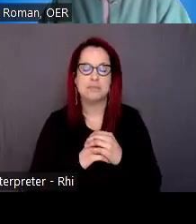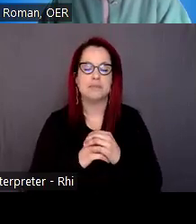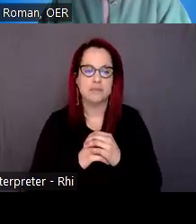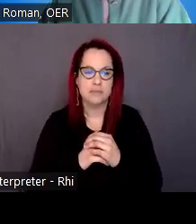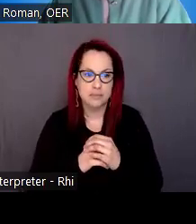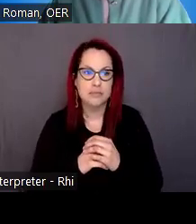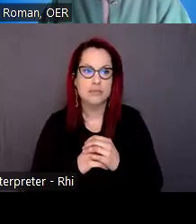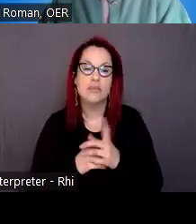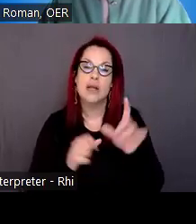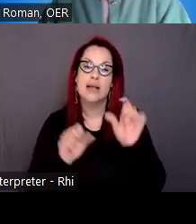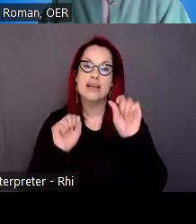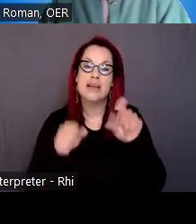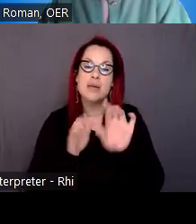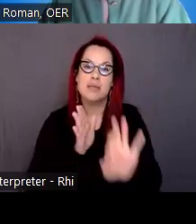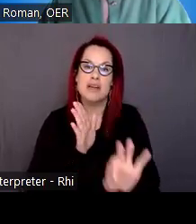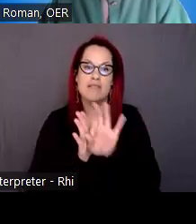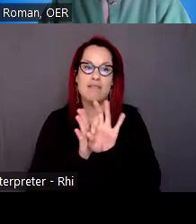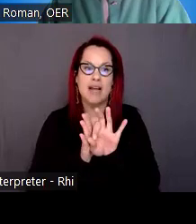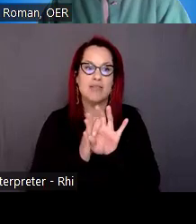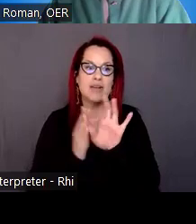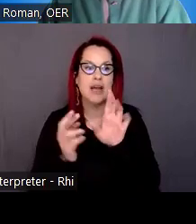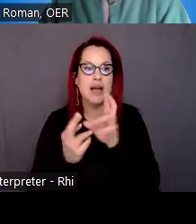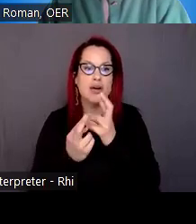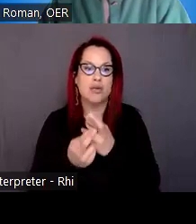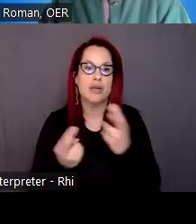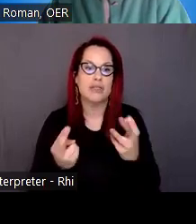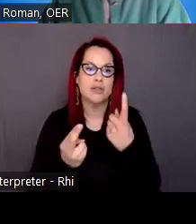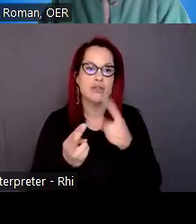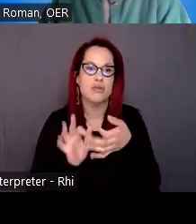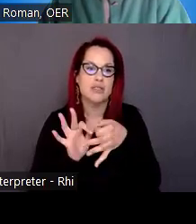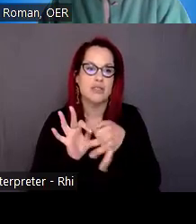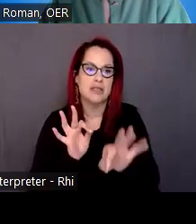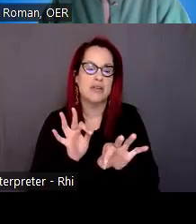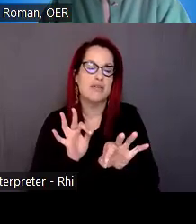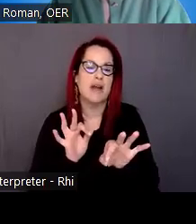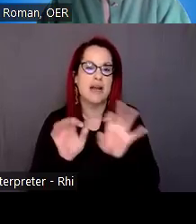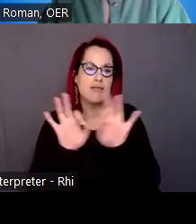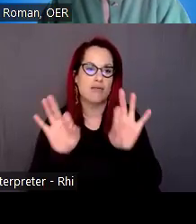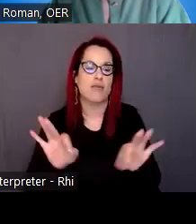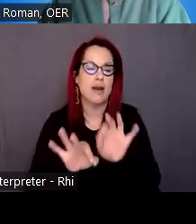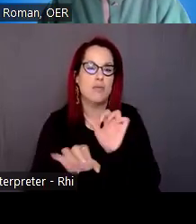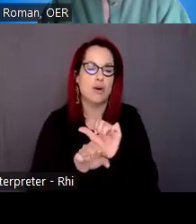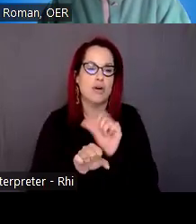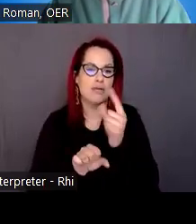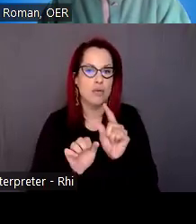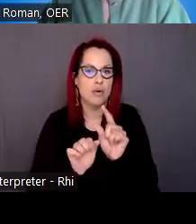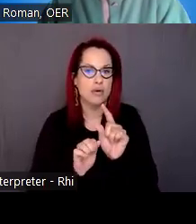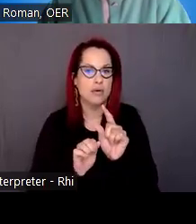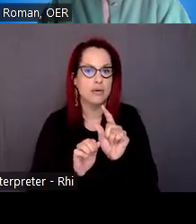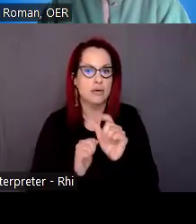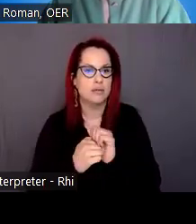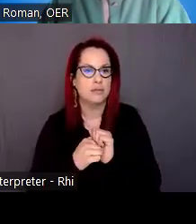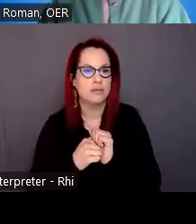they can be found at Resources for Simplifying Framework for Review Feed.